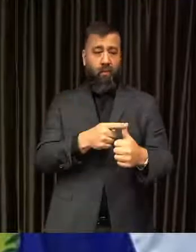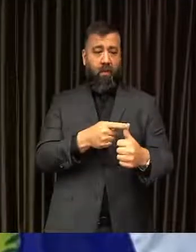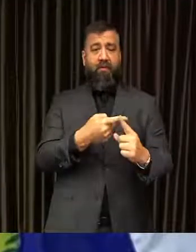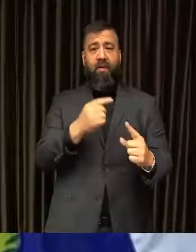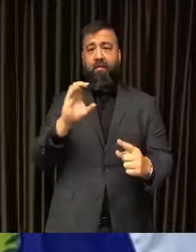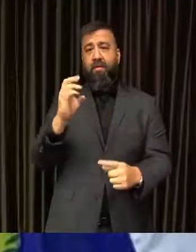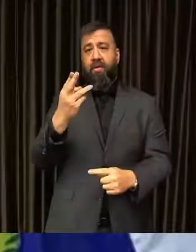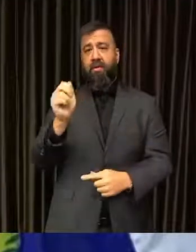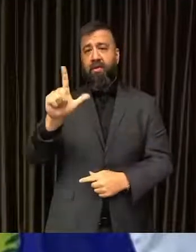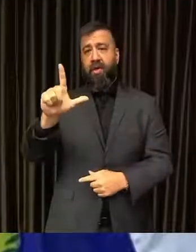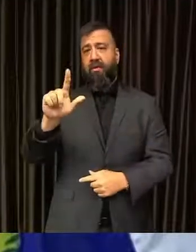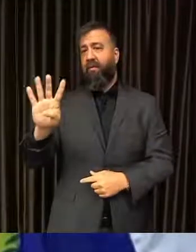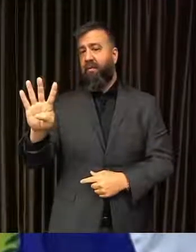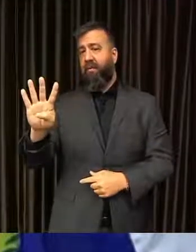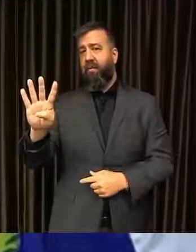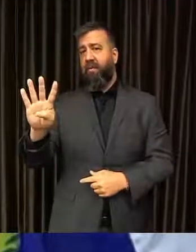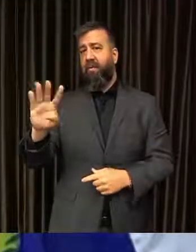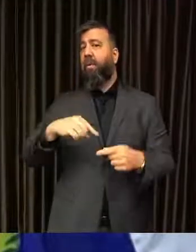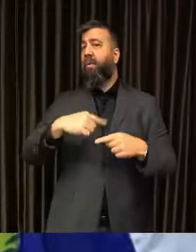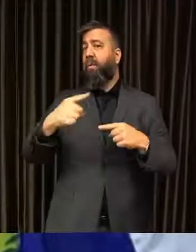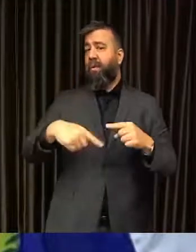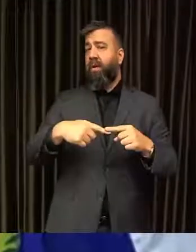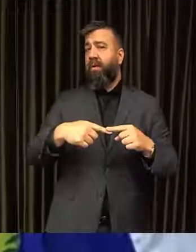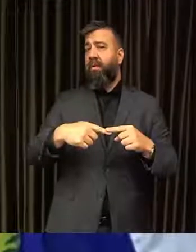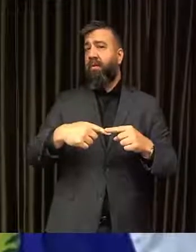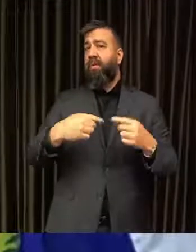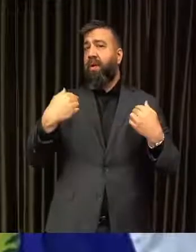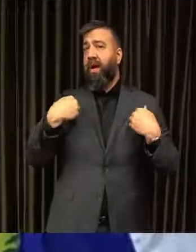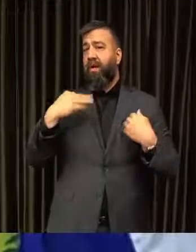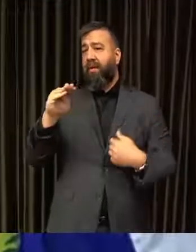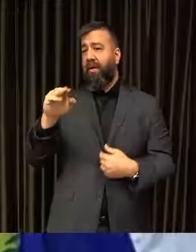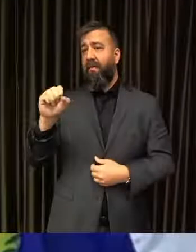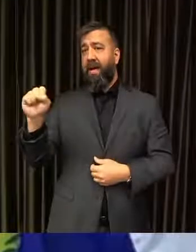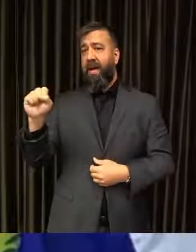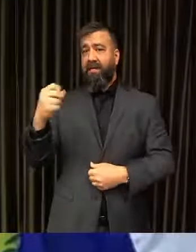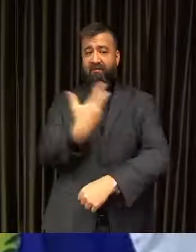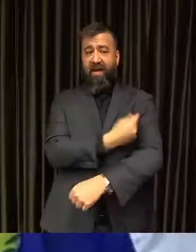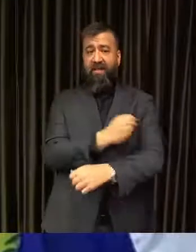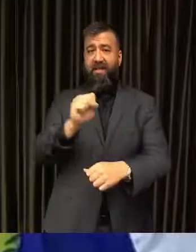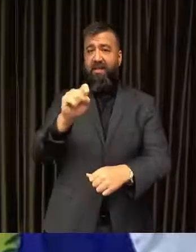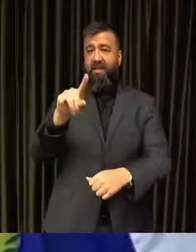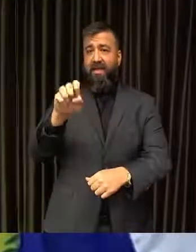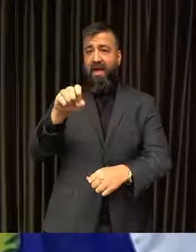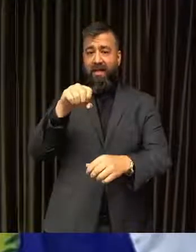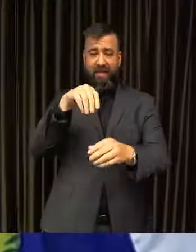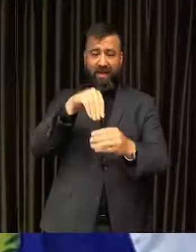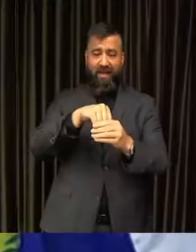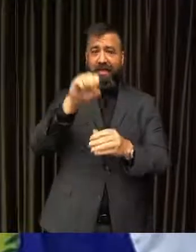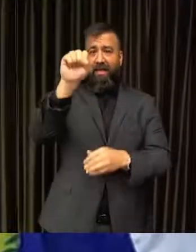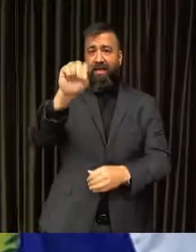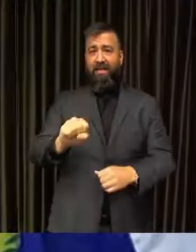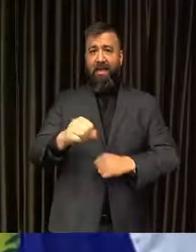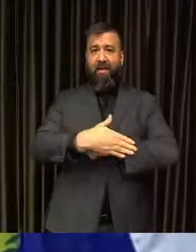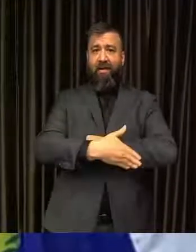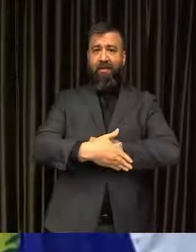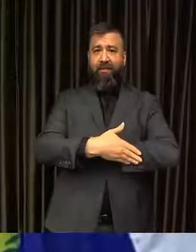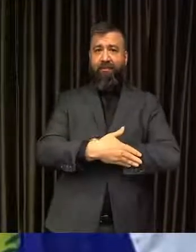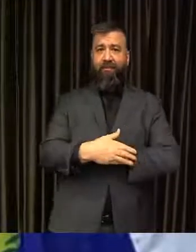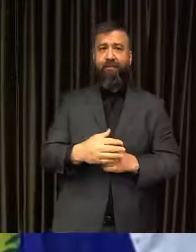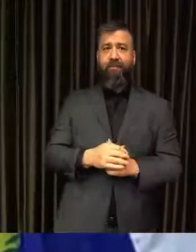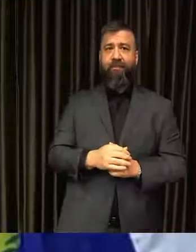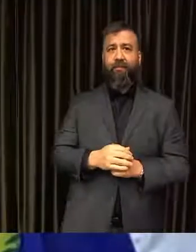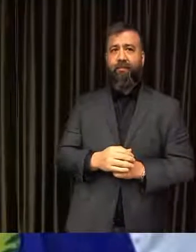4 about when will there be a mass vaccination site in South County? Yes, well, we're certainly all frustrated by